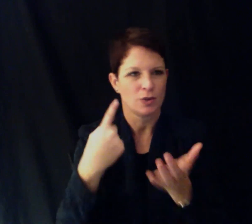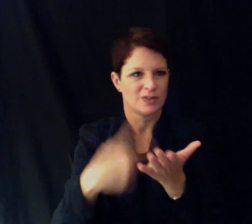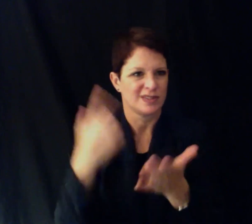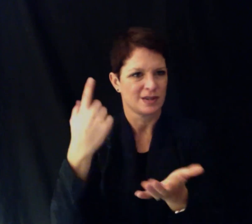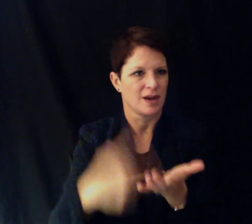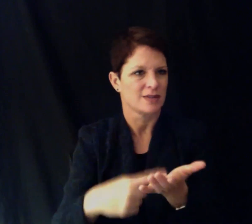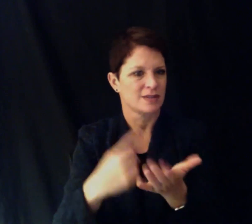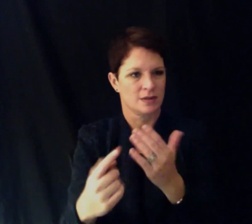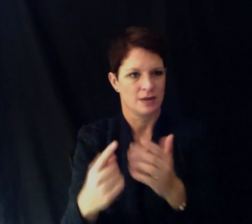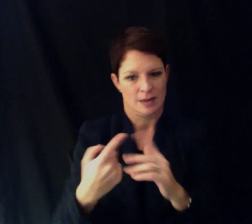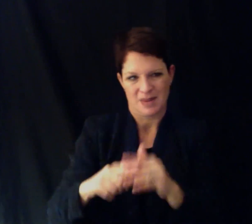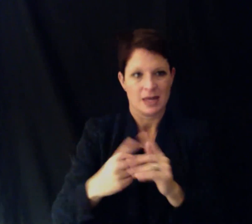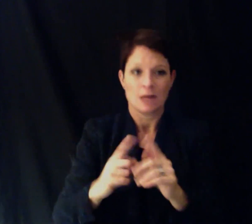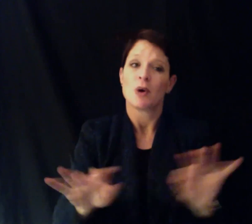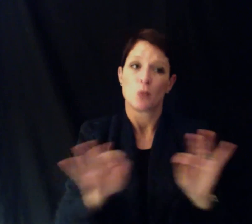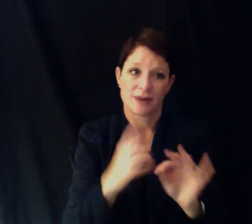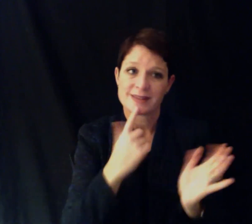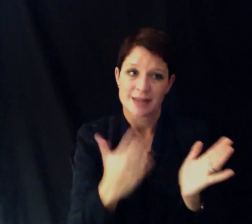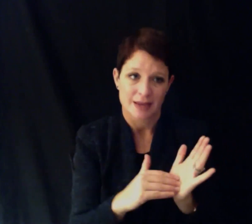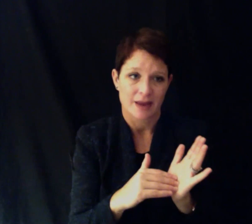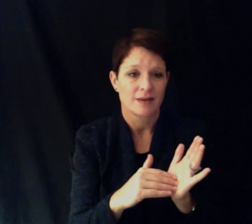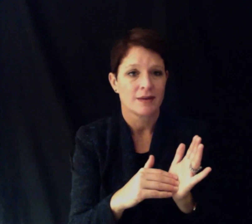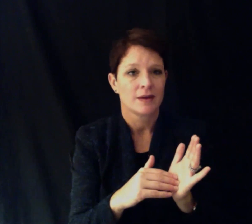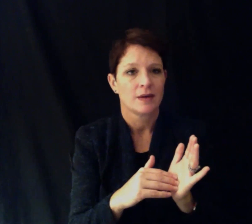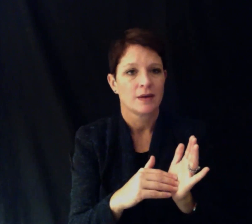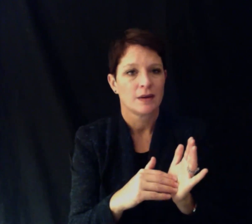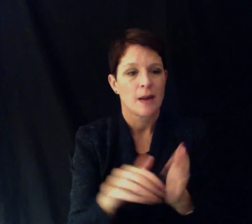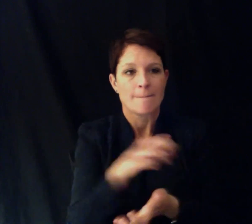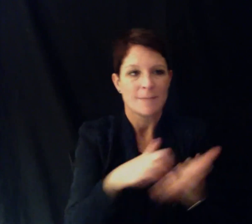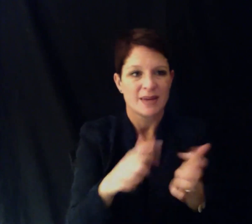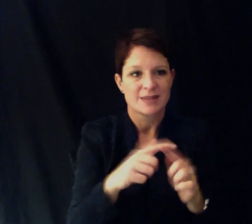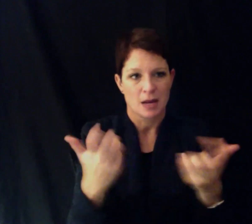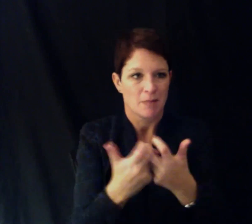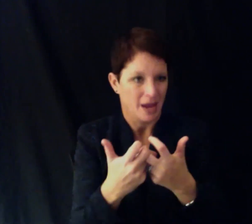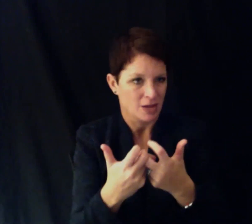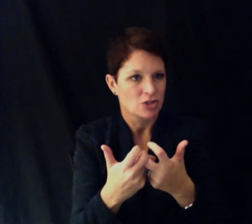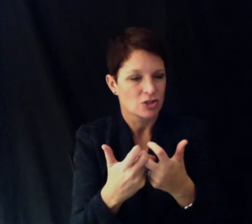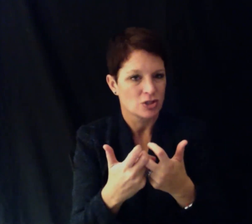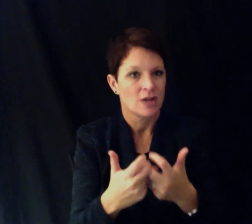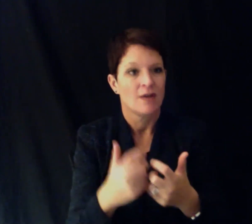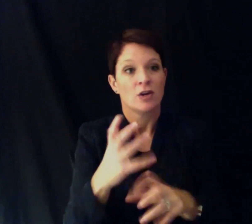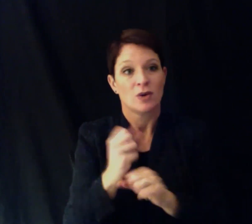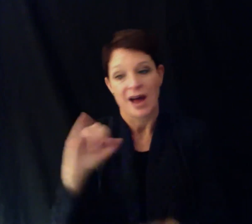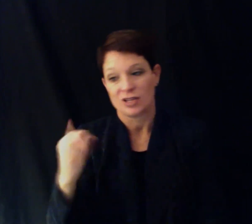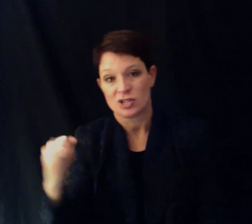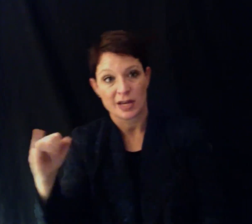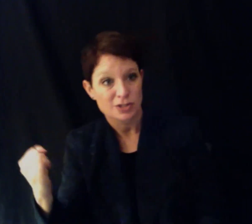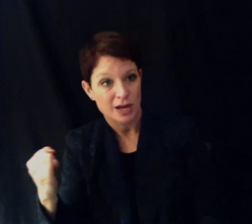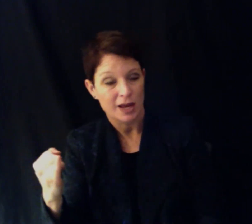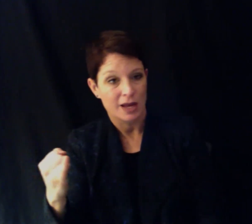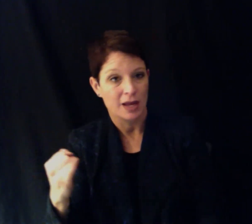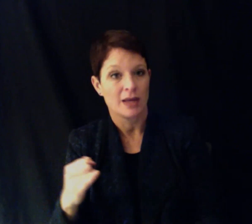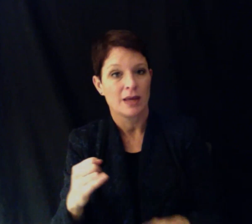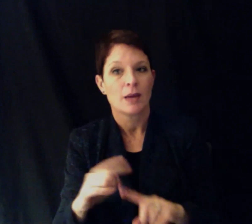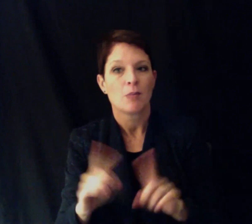your presentation, but worth repeating also, is around mixing and matching, and kind of if someone got the Johnson & Johnson, and I know,